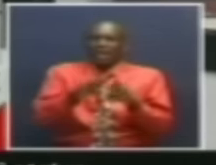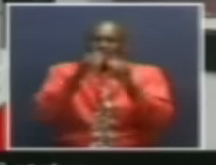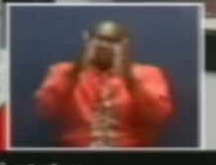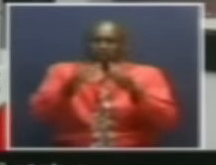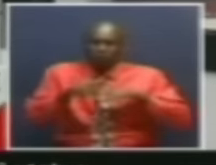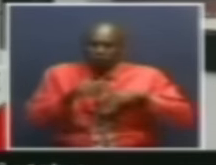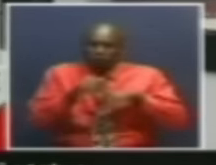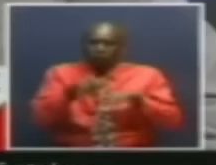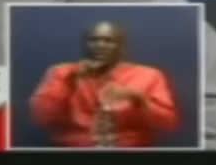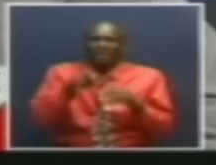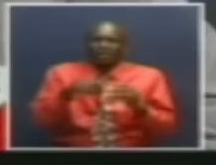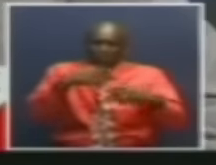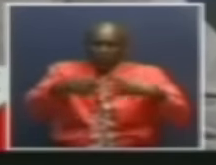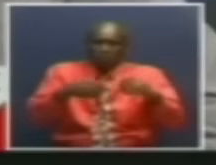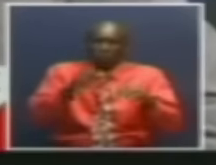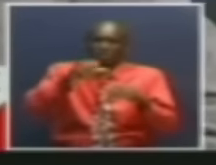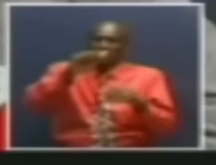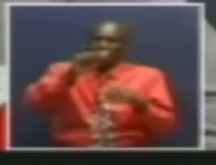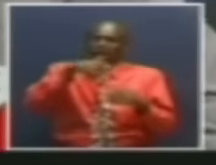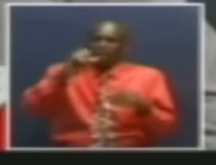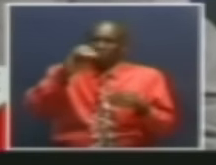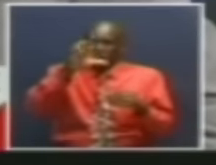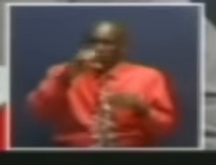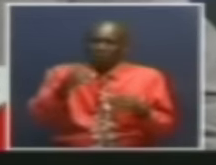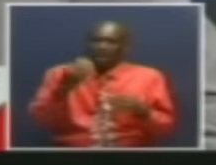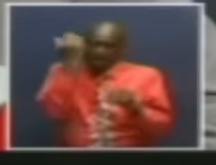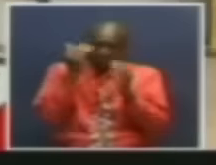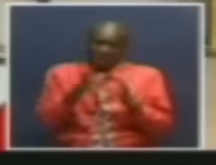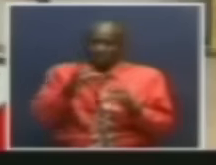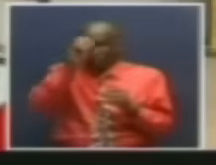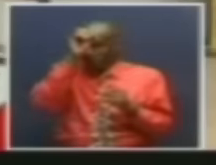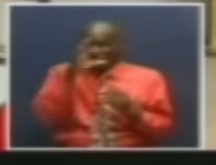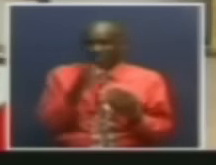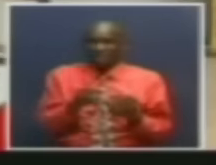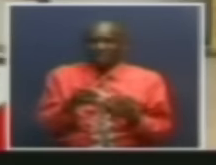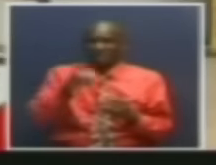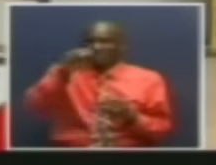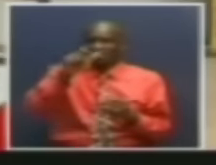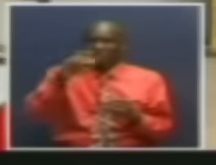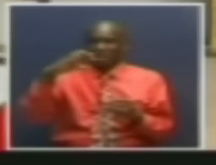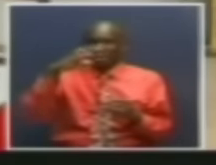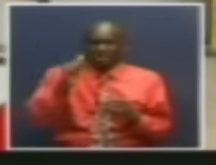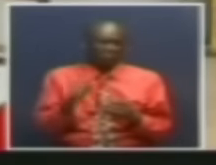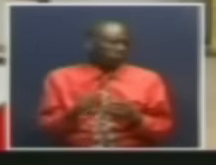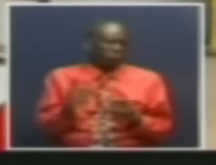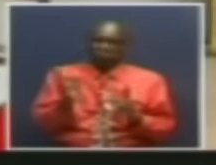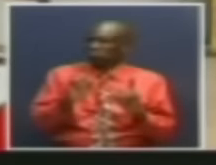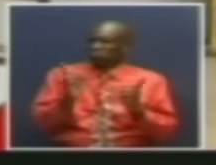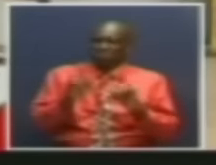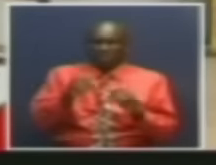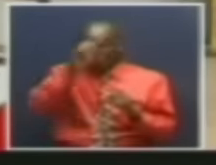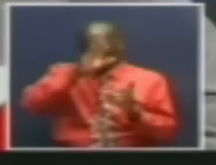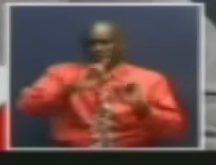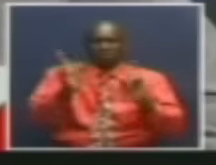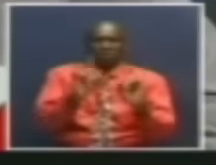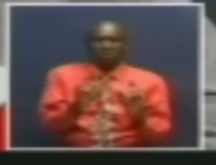process is Apollo Mboya, an advocate of the High Court. Thank you for joining us. Does this come as a surprise, this election? No, it's not a surprise. Right. It's not a